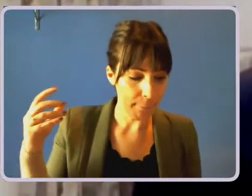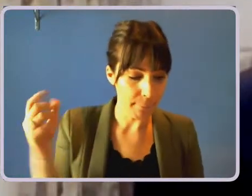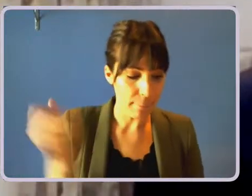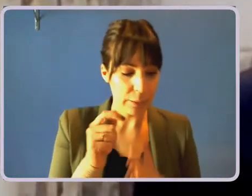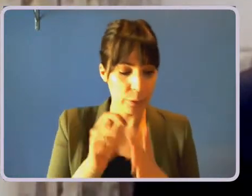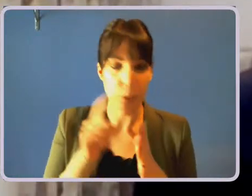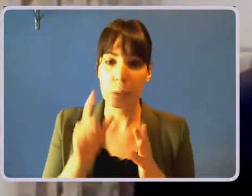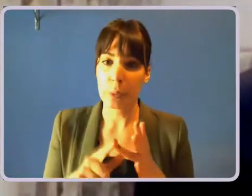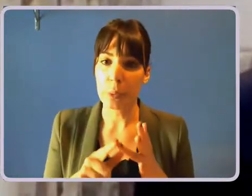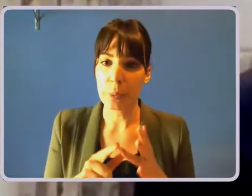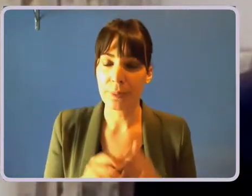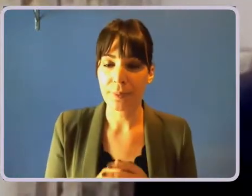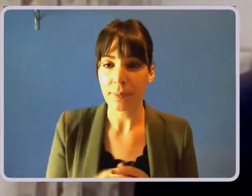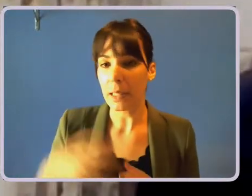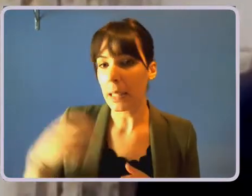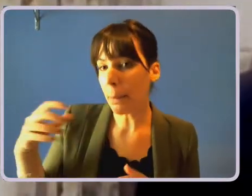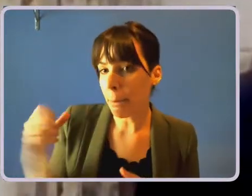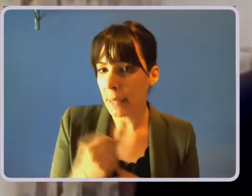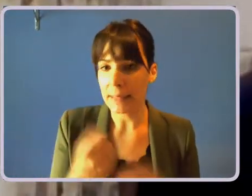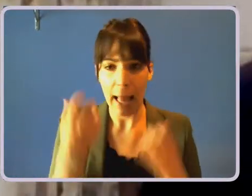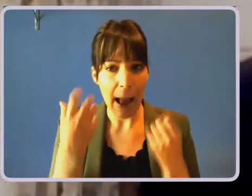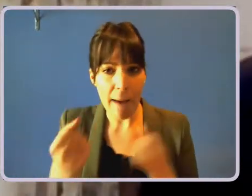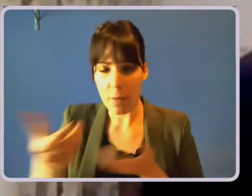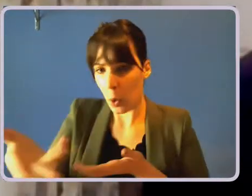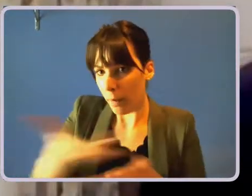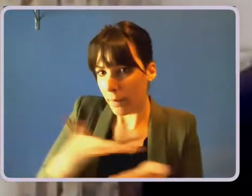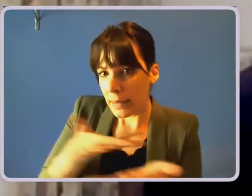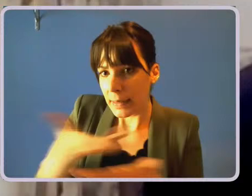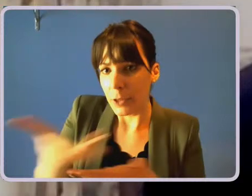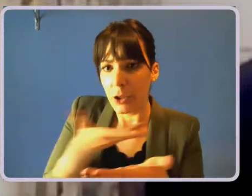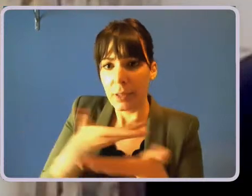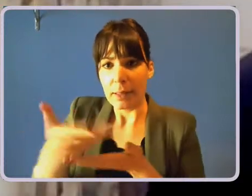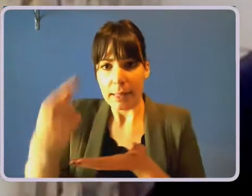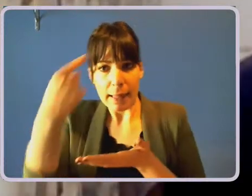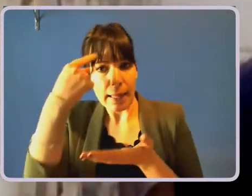conversations and thinking about how we can have those conversations with